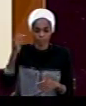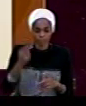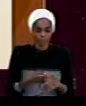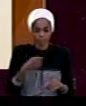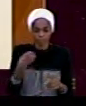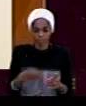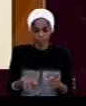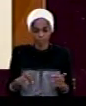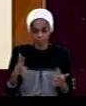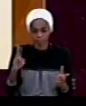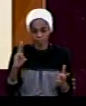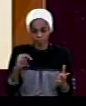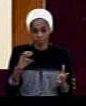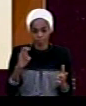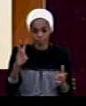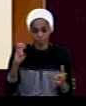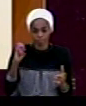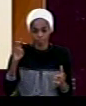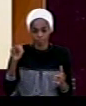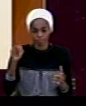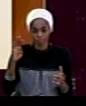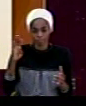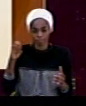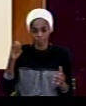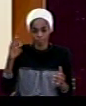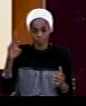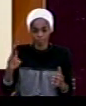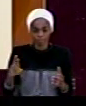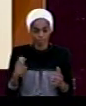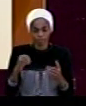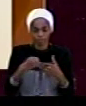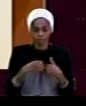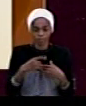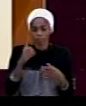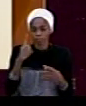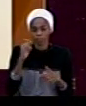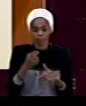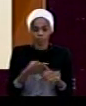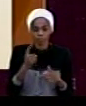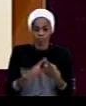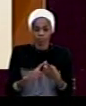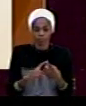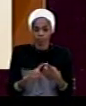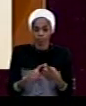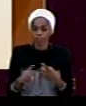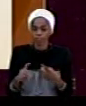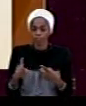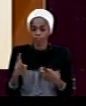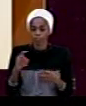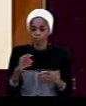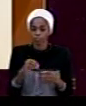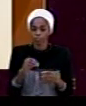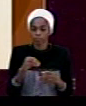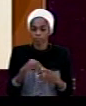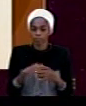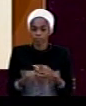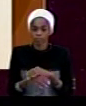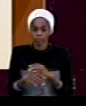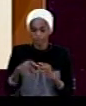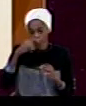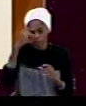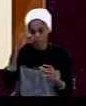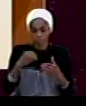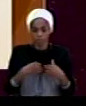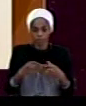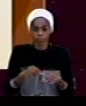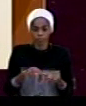had just 1 month to apply because I had to resume school the next year, January. And so I trusted God